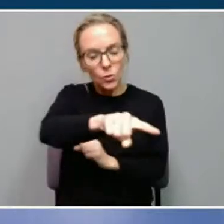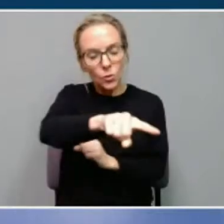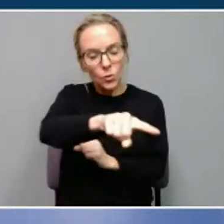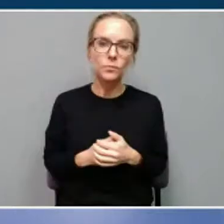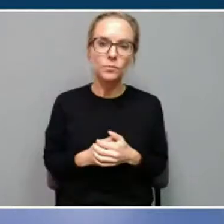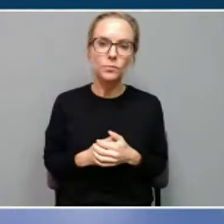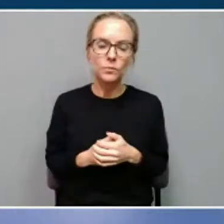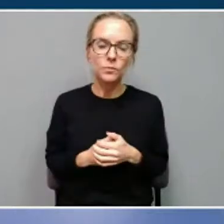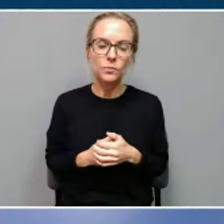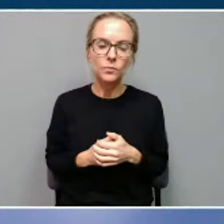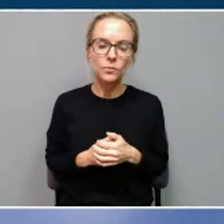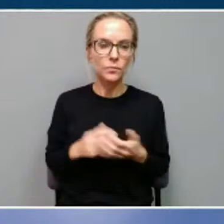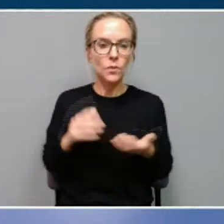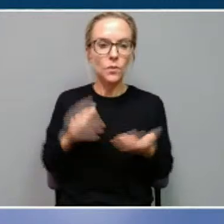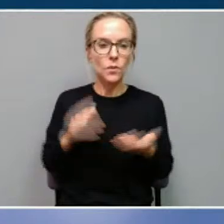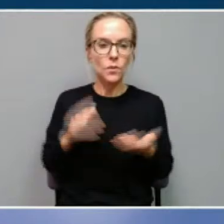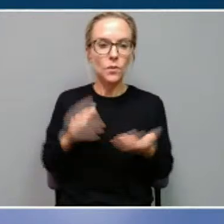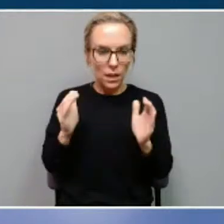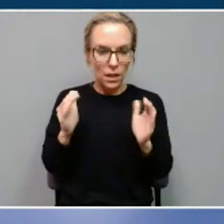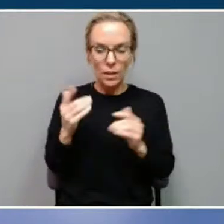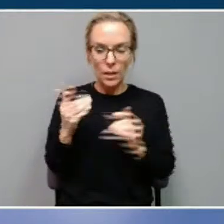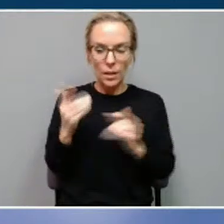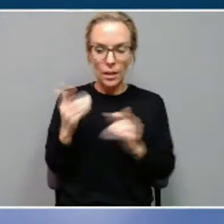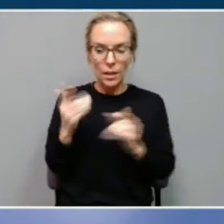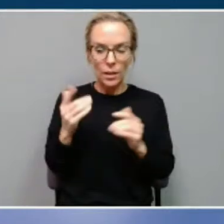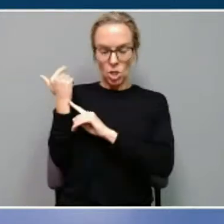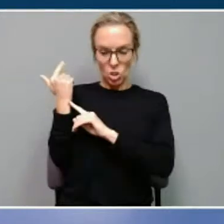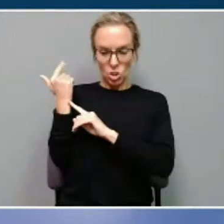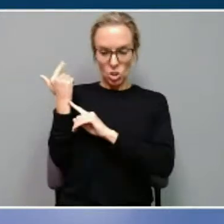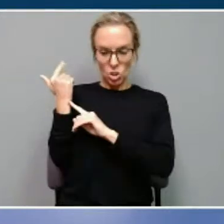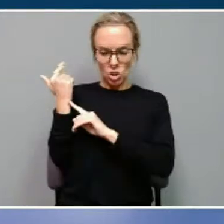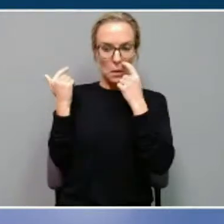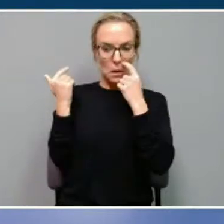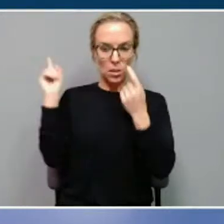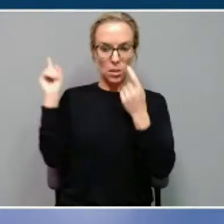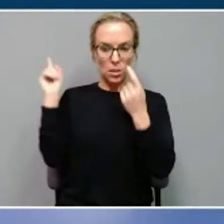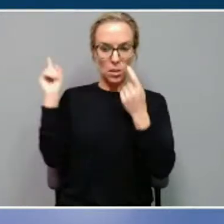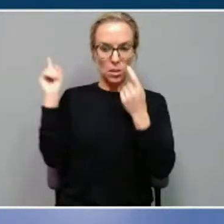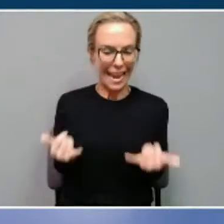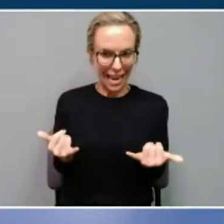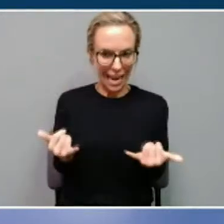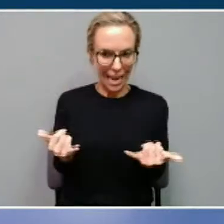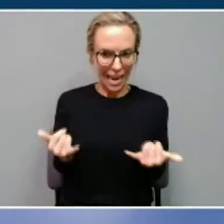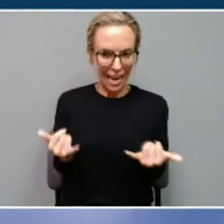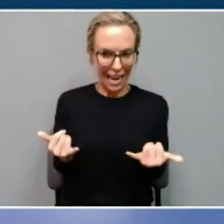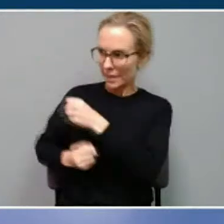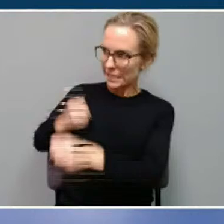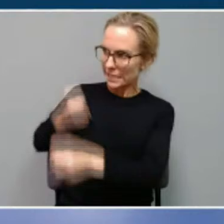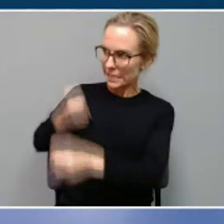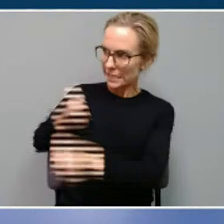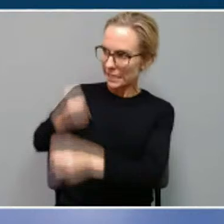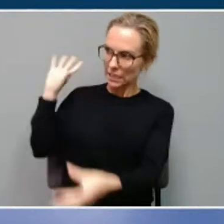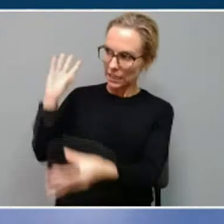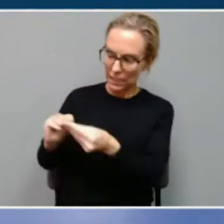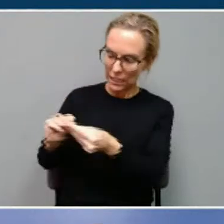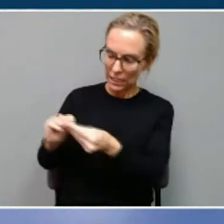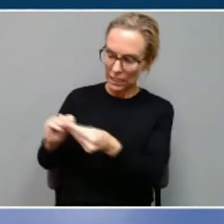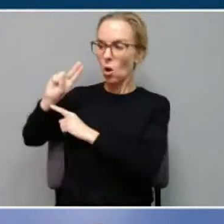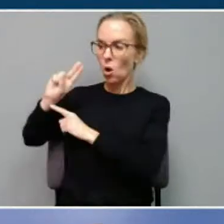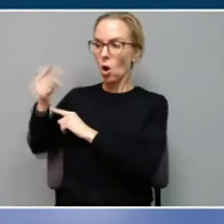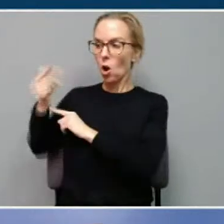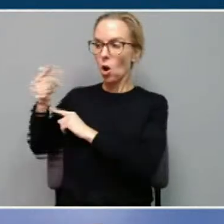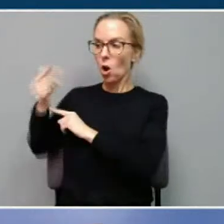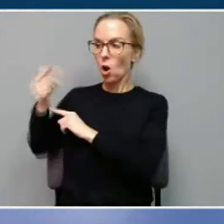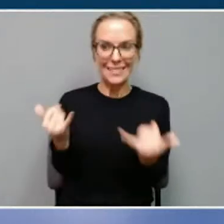I want to compare a year ago with where we are now. You know, in August, a year ago, we were still dealing with